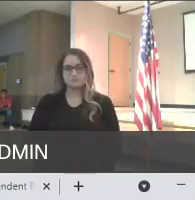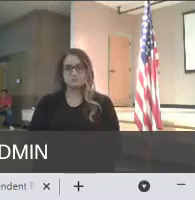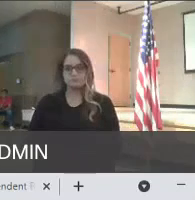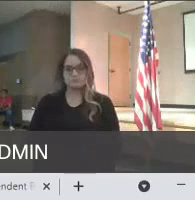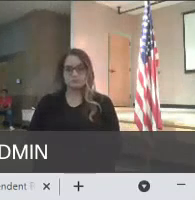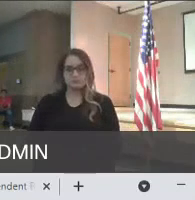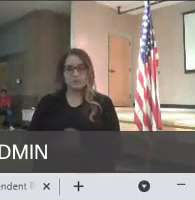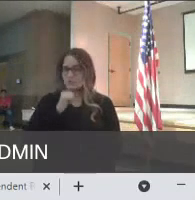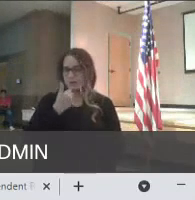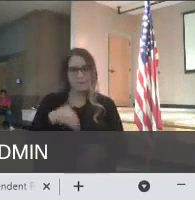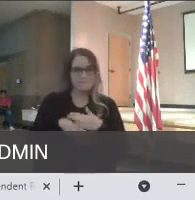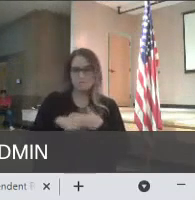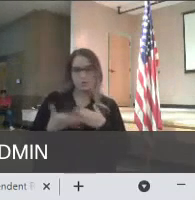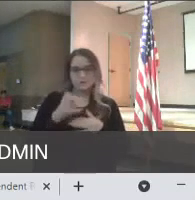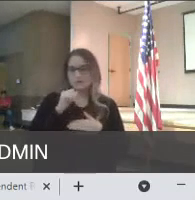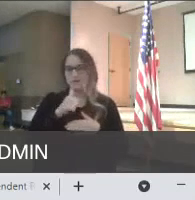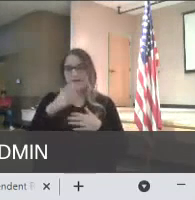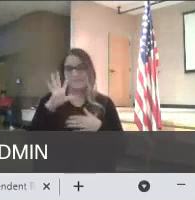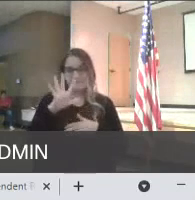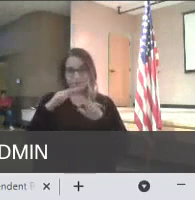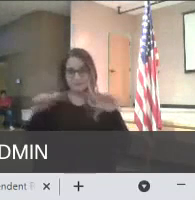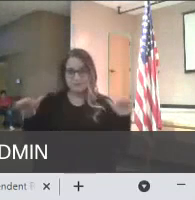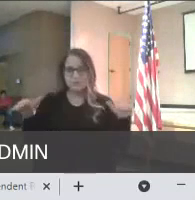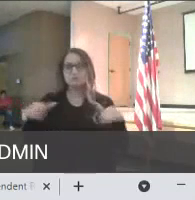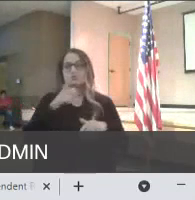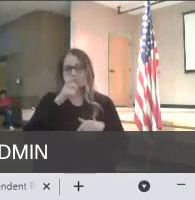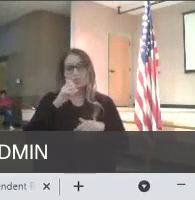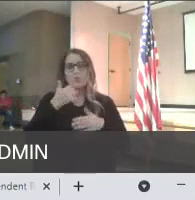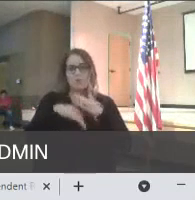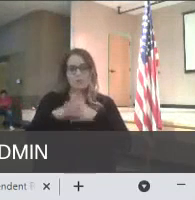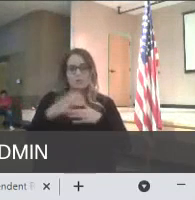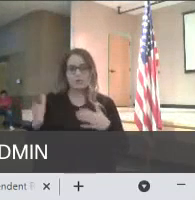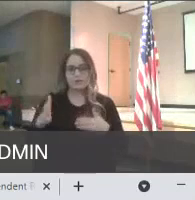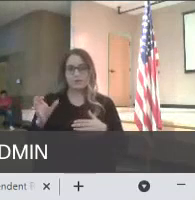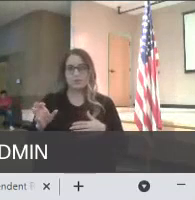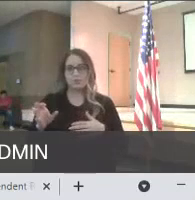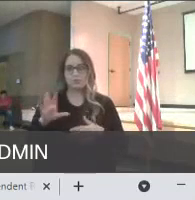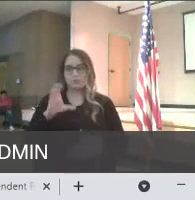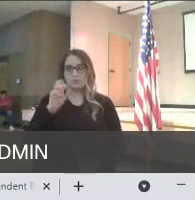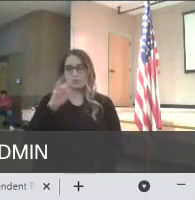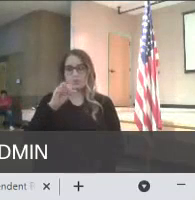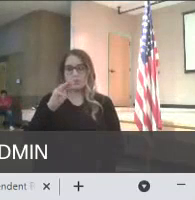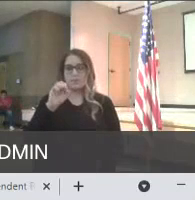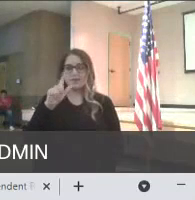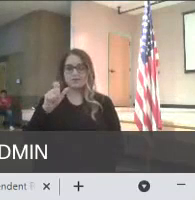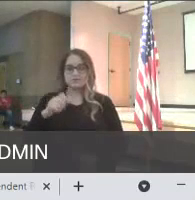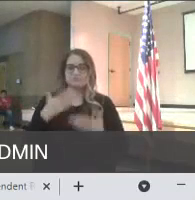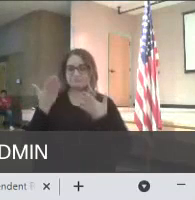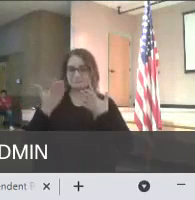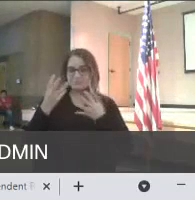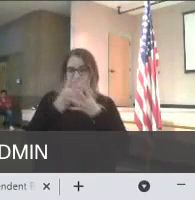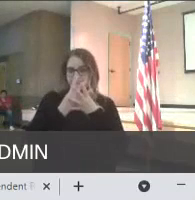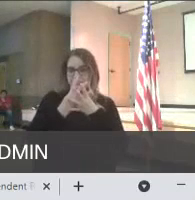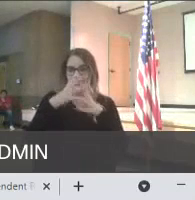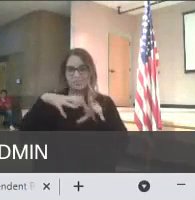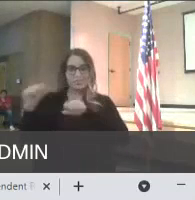Wasn't born here, not a native. I have five children who were natives. They were all criminals. They've served their time and left Yuma some time